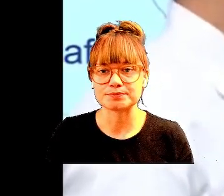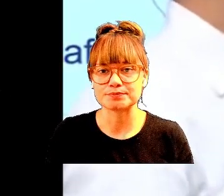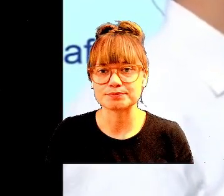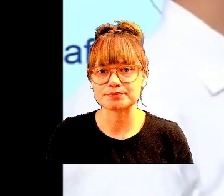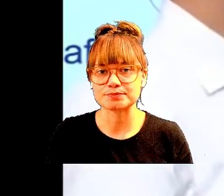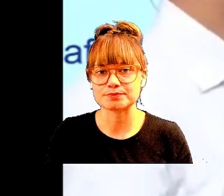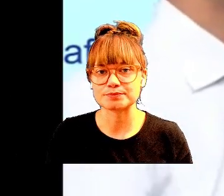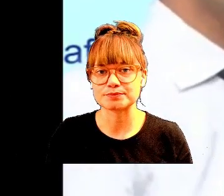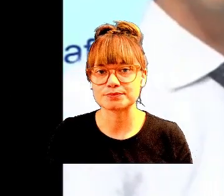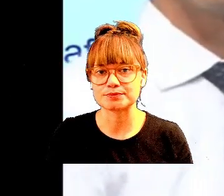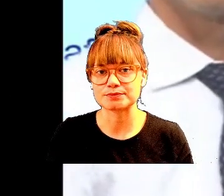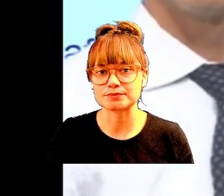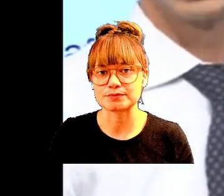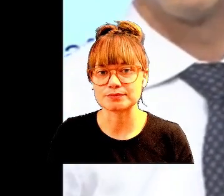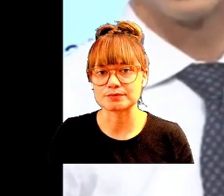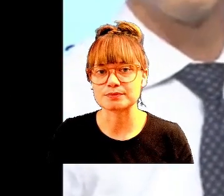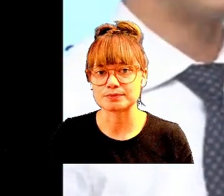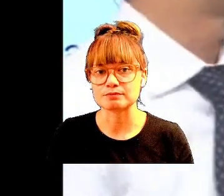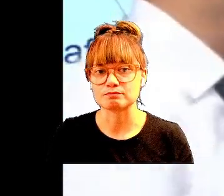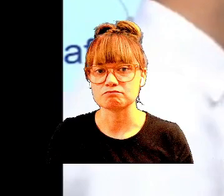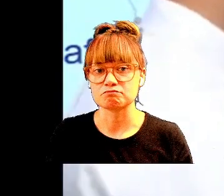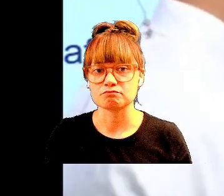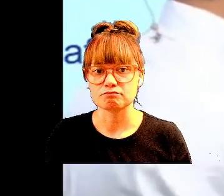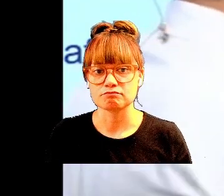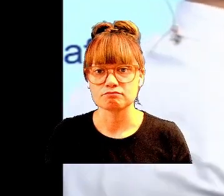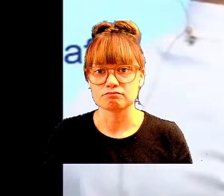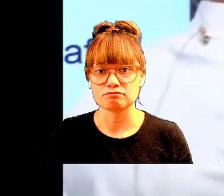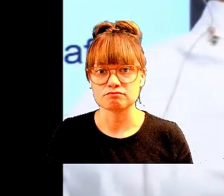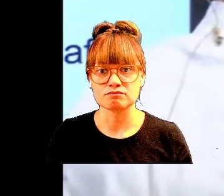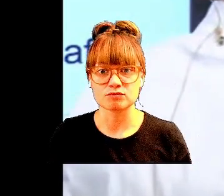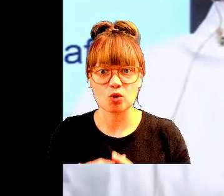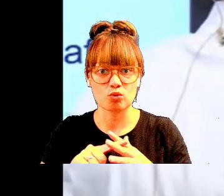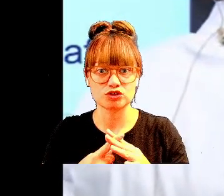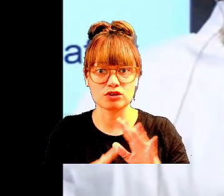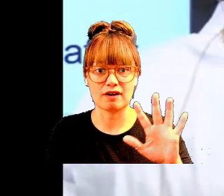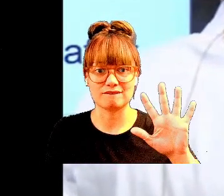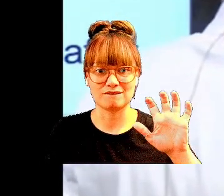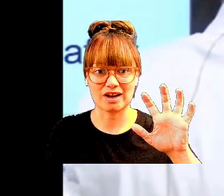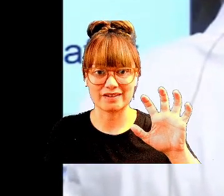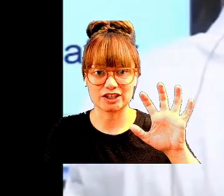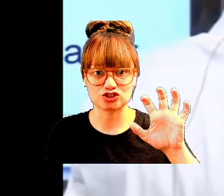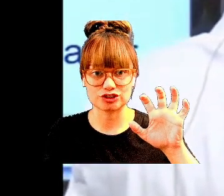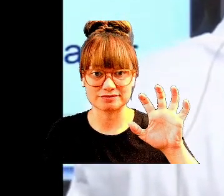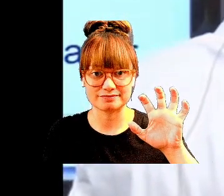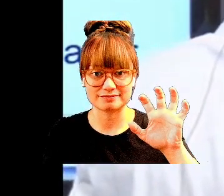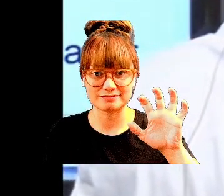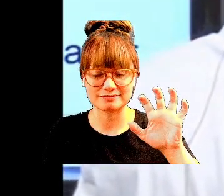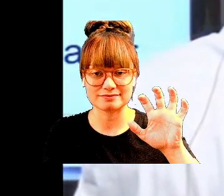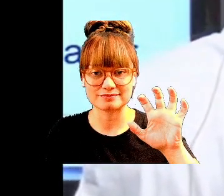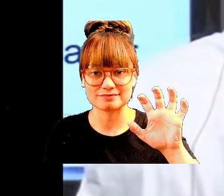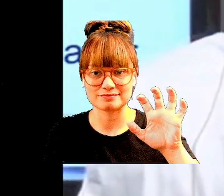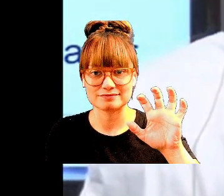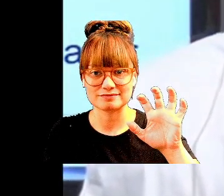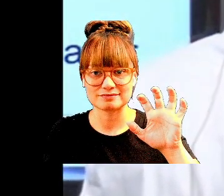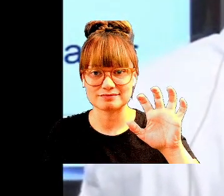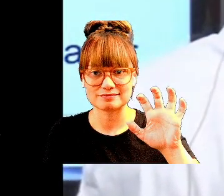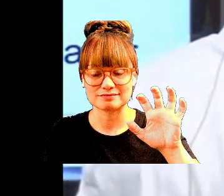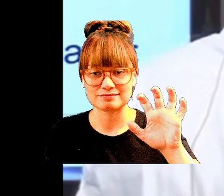$500. So that made sense that we put y equals 500